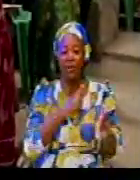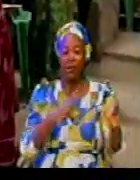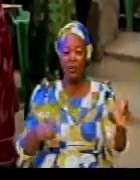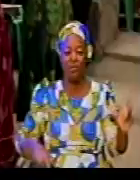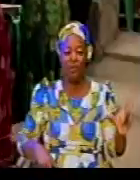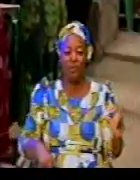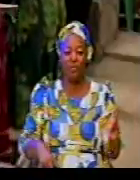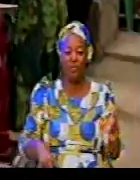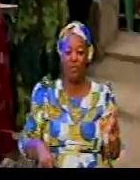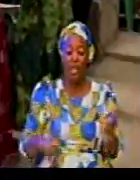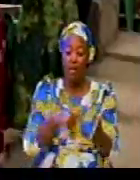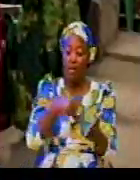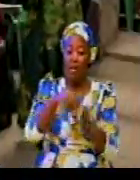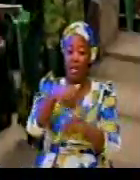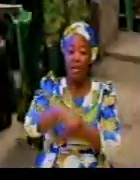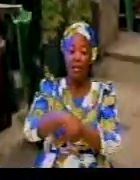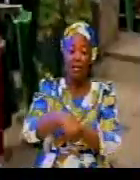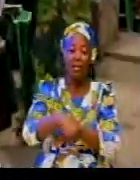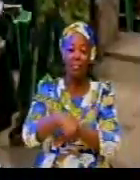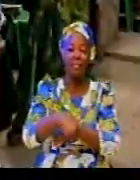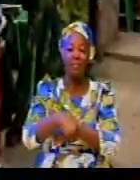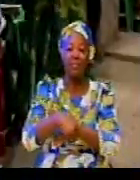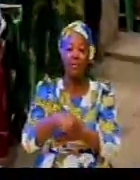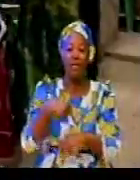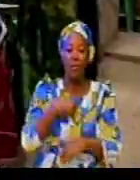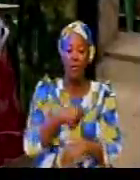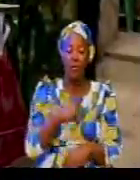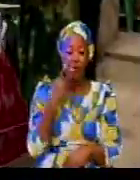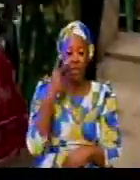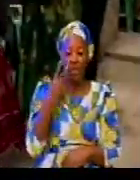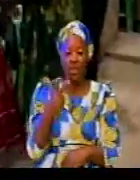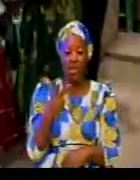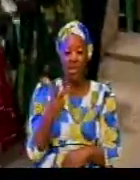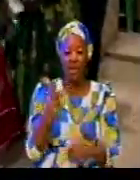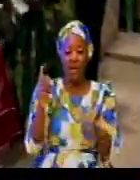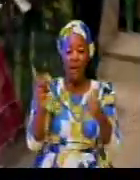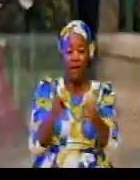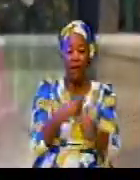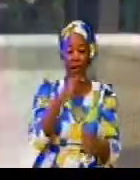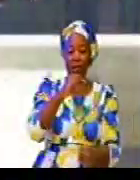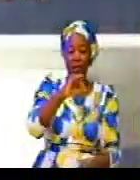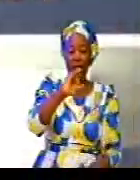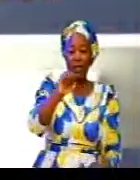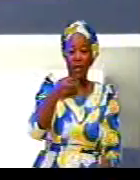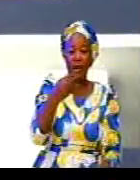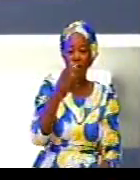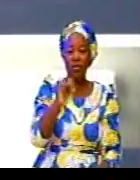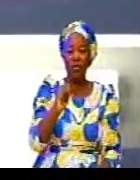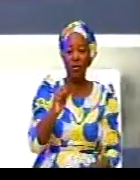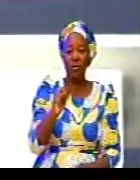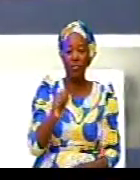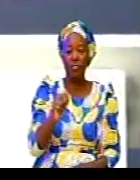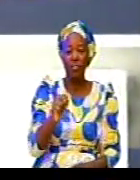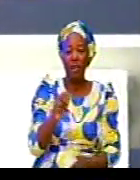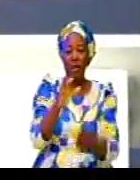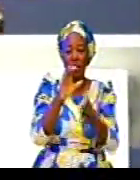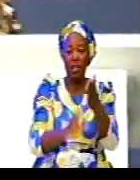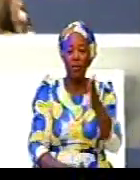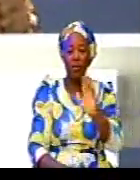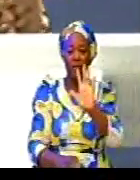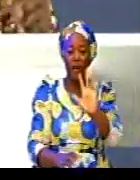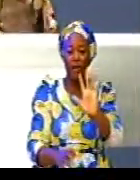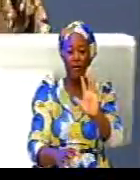God bless you. Sit down in the blessings of the Lord. Tonight, we're looking at